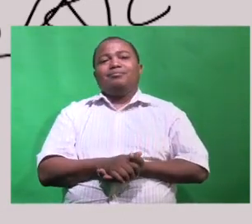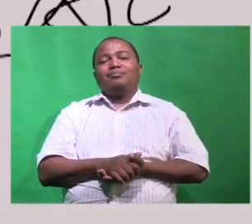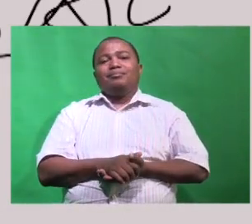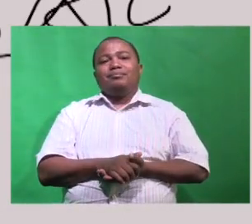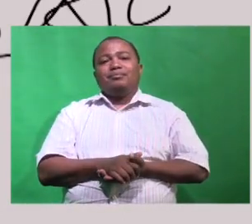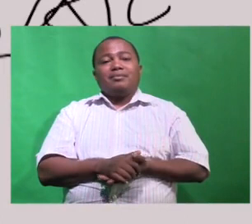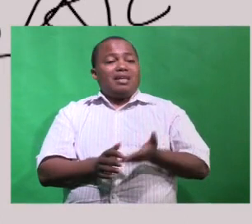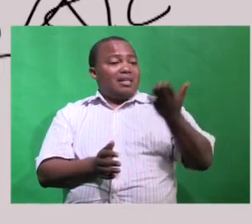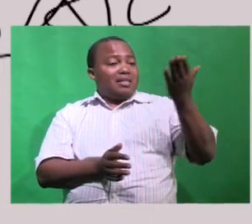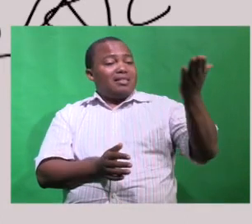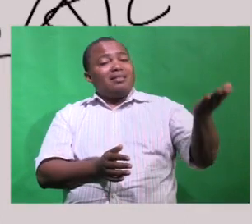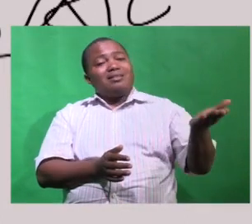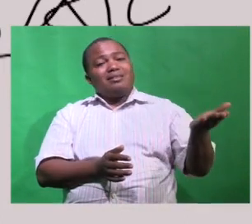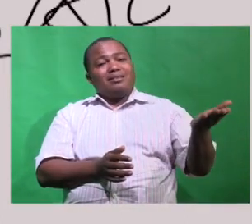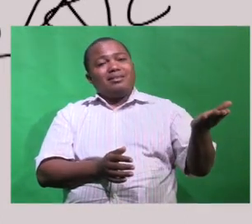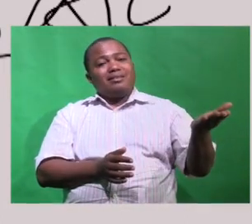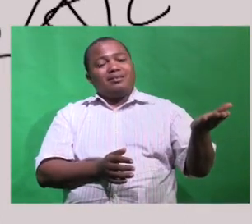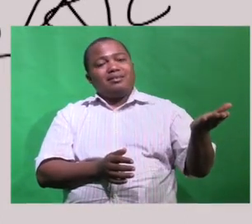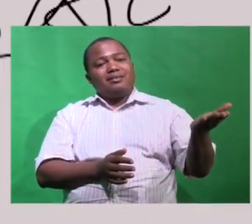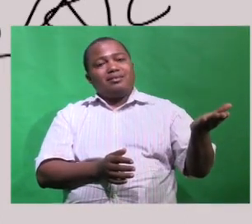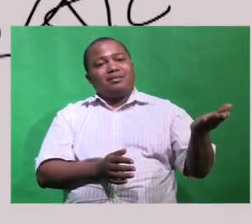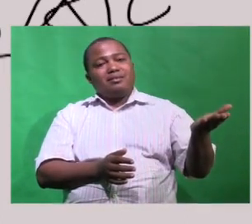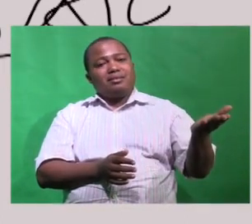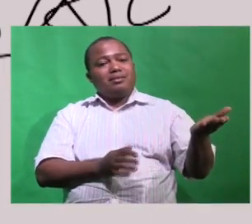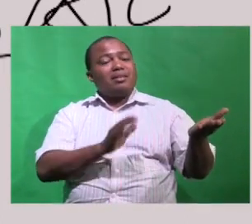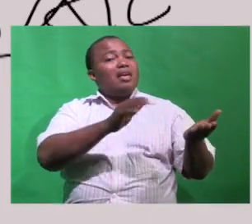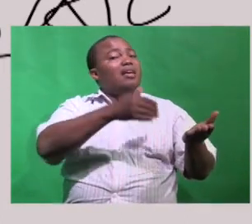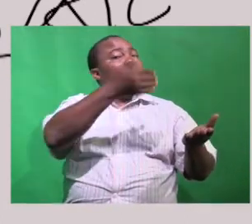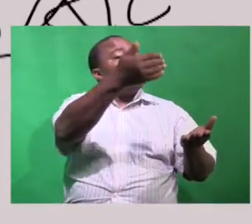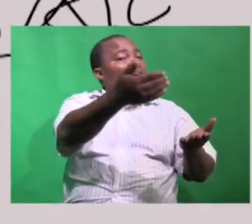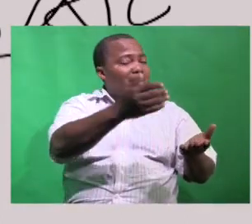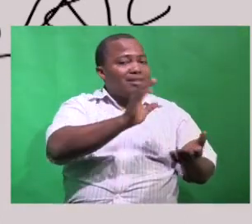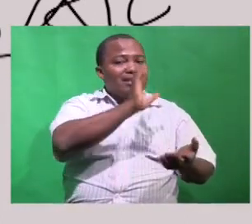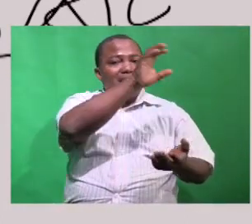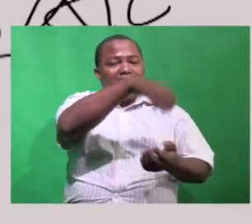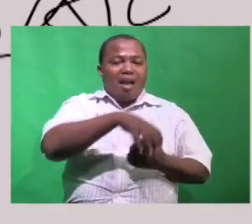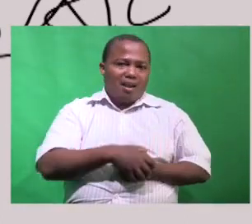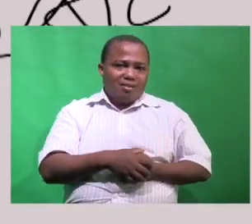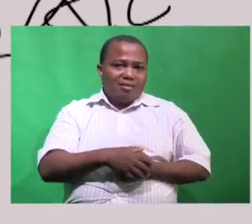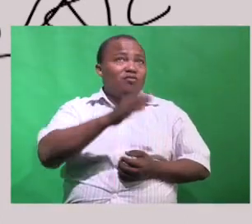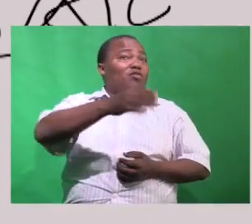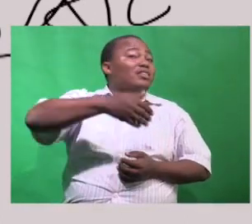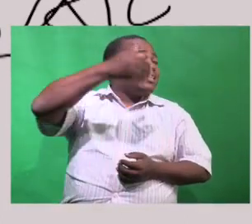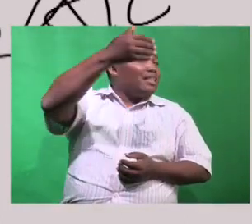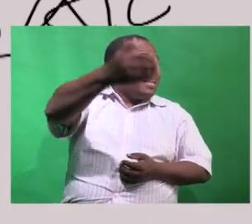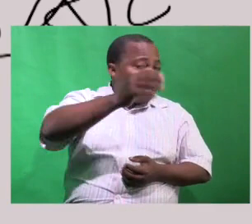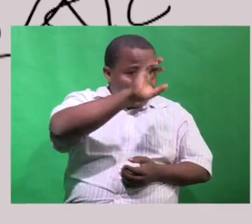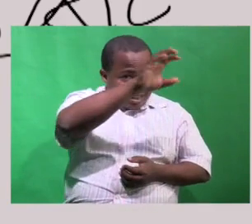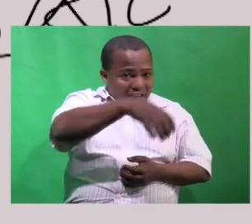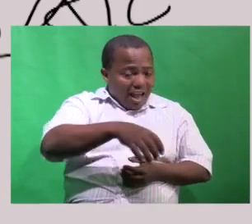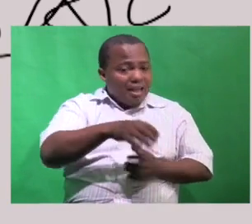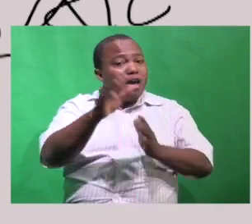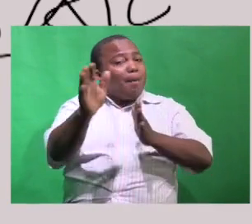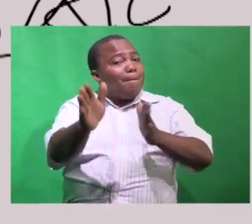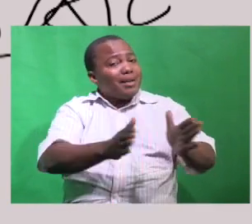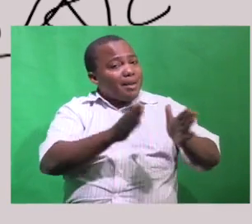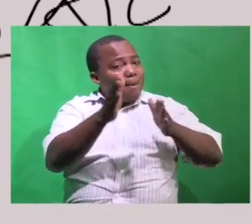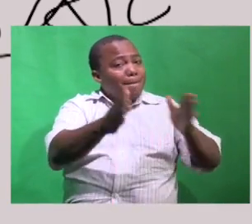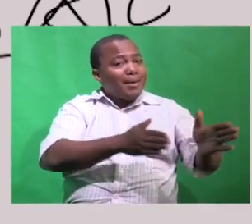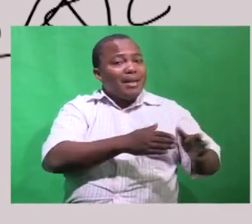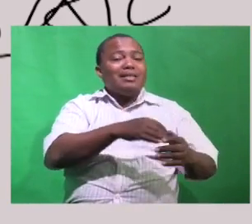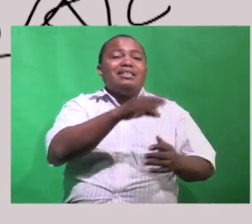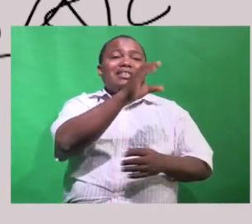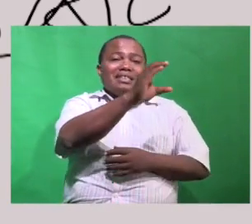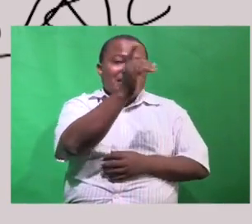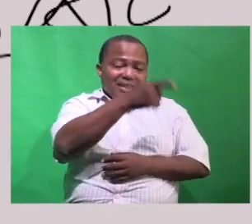This is a next year. For the next year, the prepaid CD become